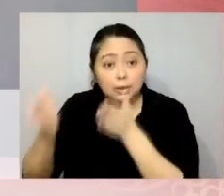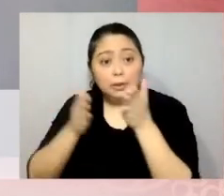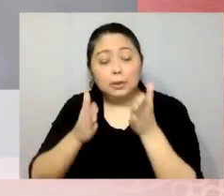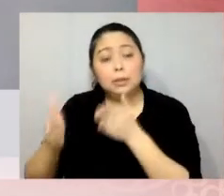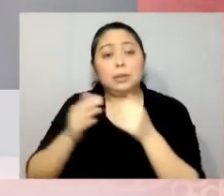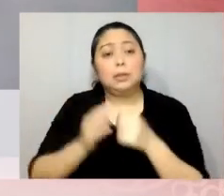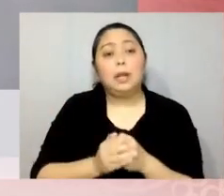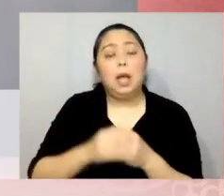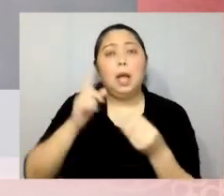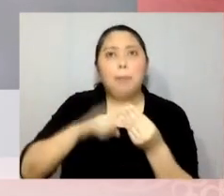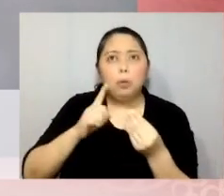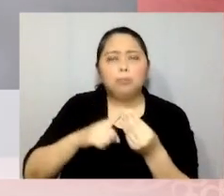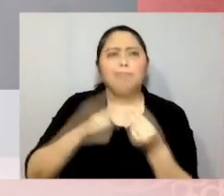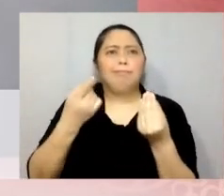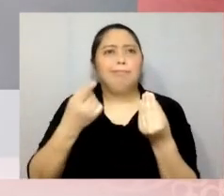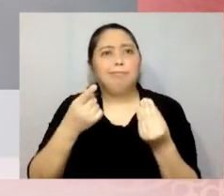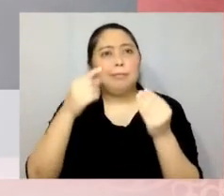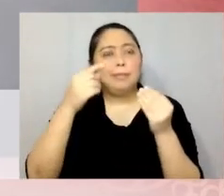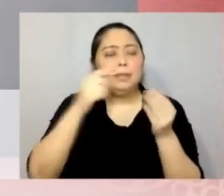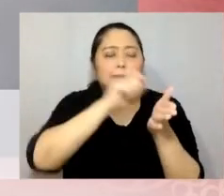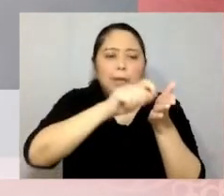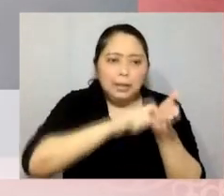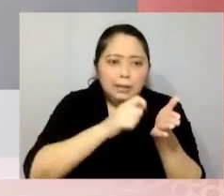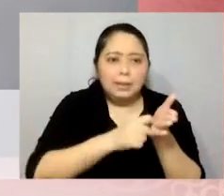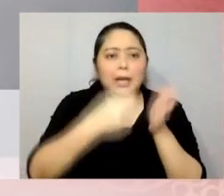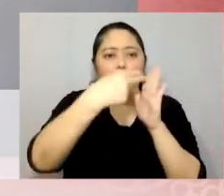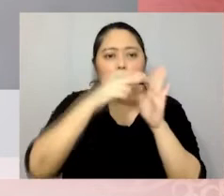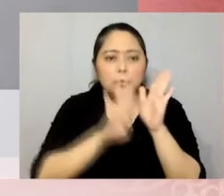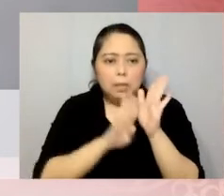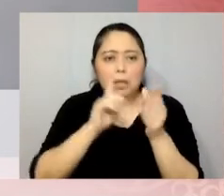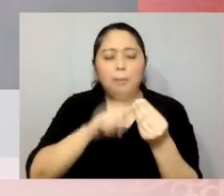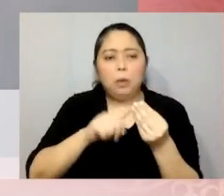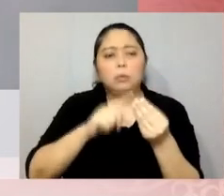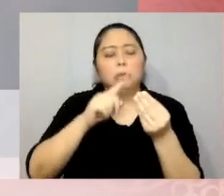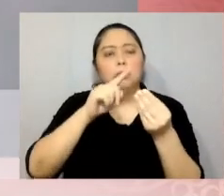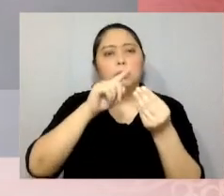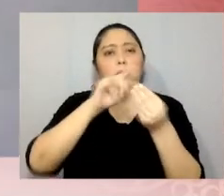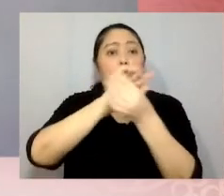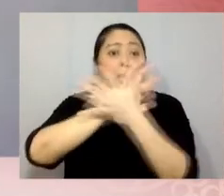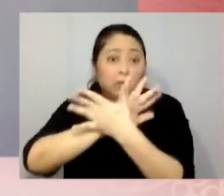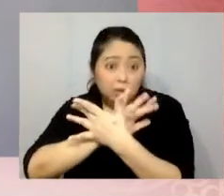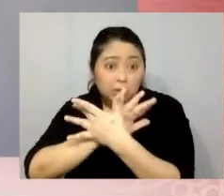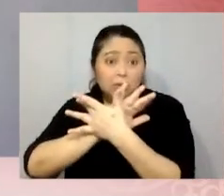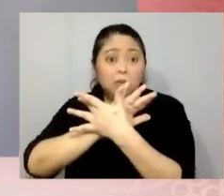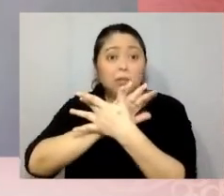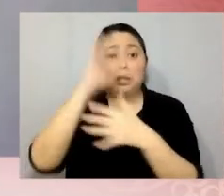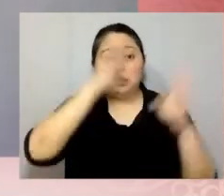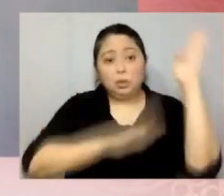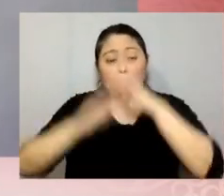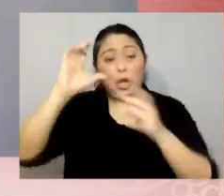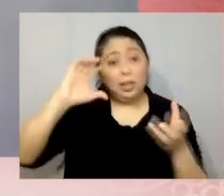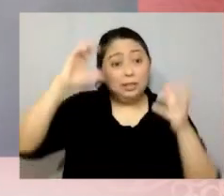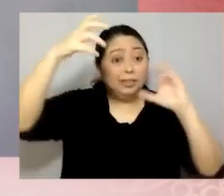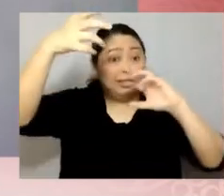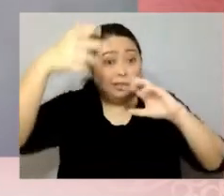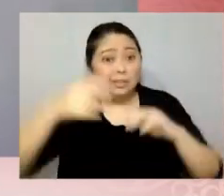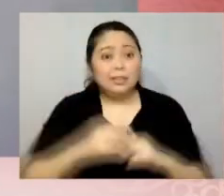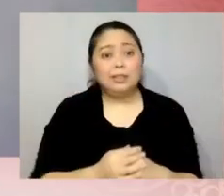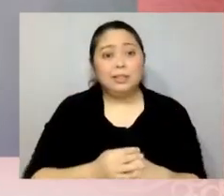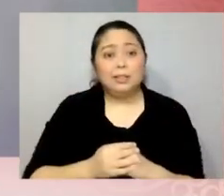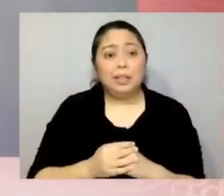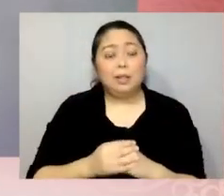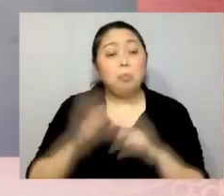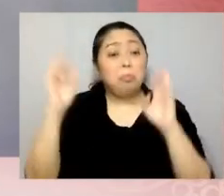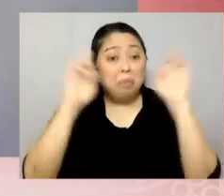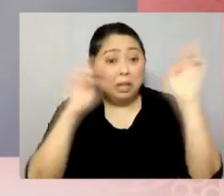on drafting a bill about pandemic hazard calamity preparedness that will ensure the lives of the Bangsamoro people